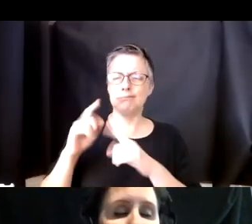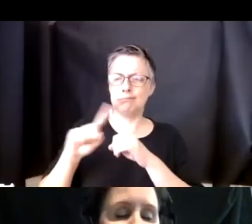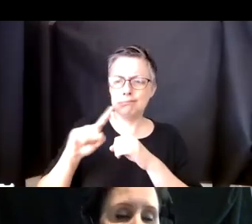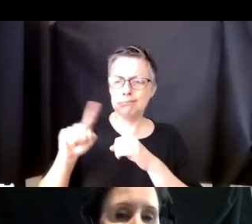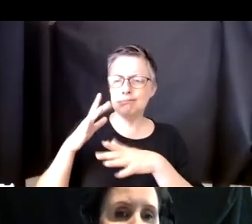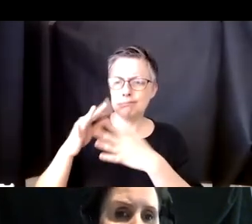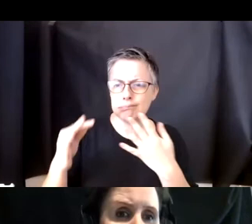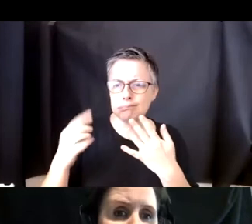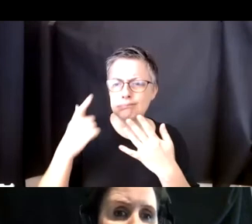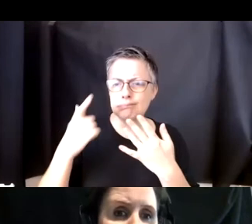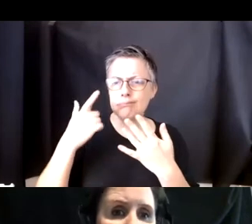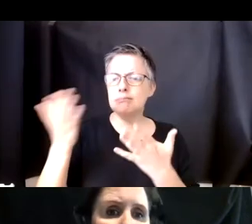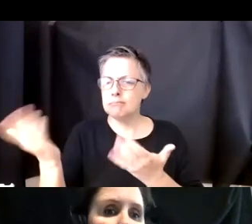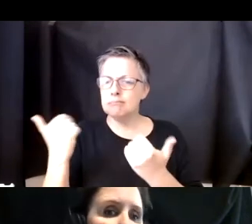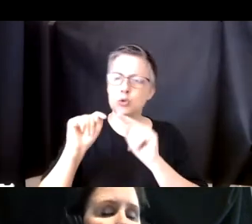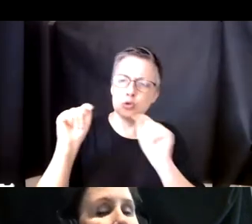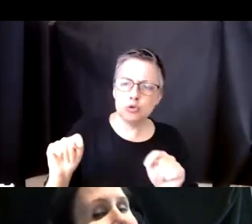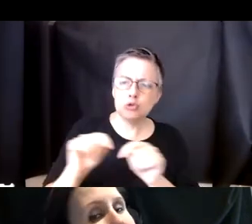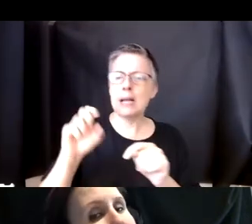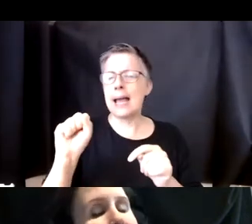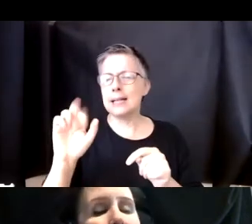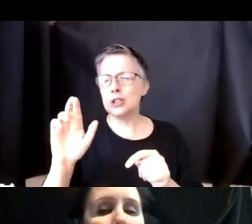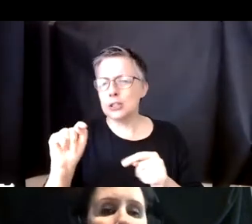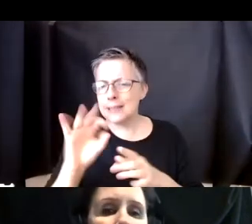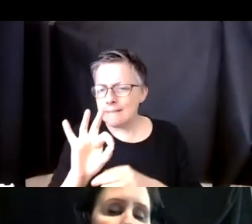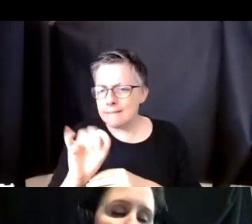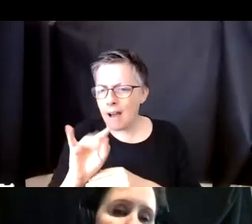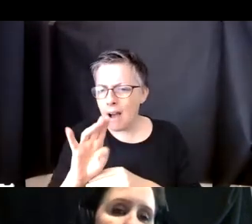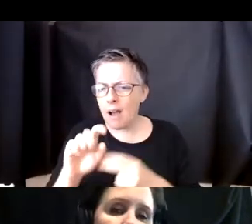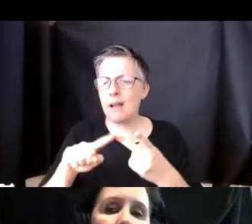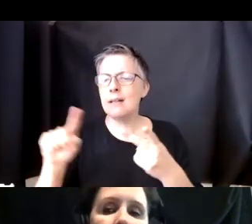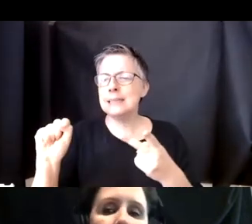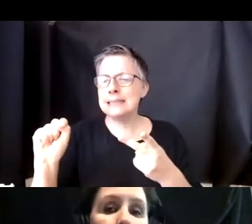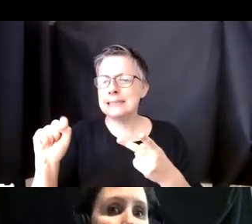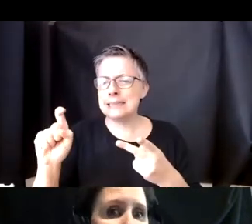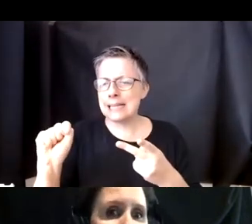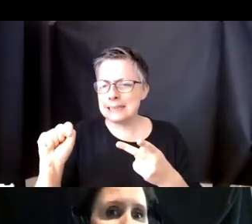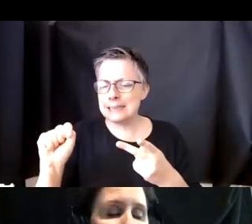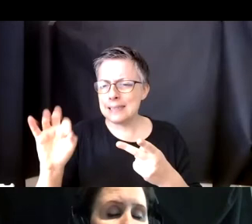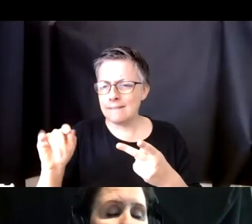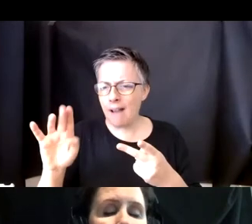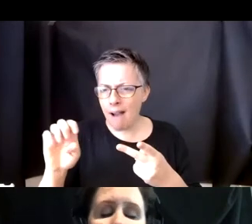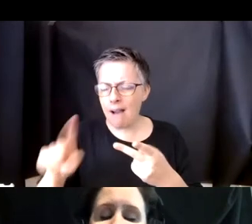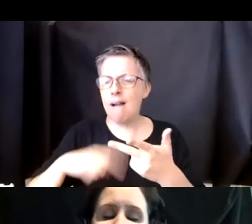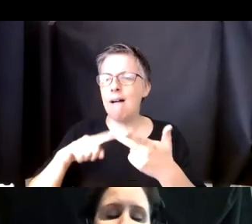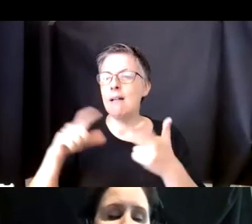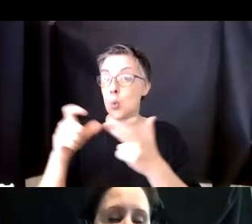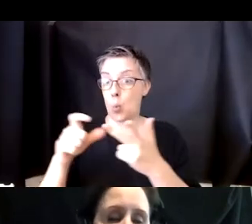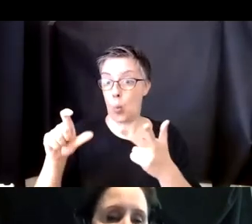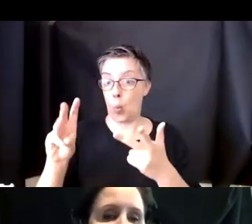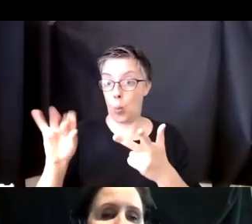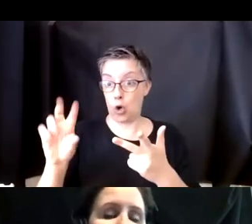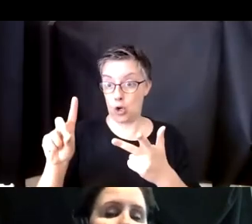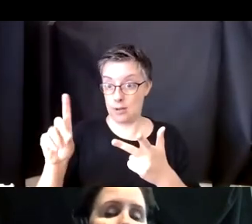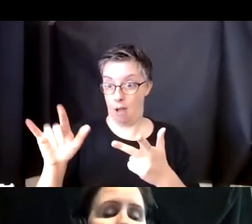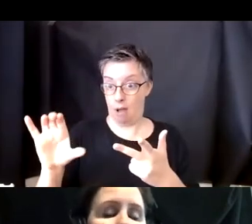from the professional captioner for the SRT file and the text file and a Word document version, I really